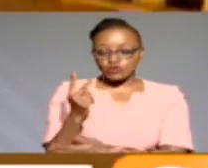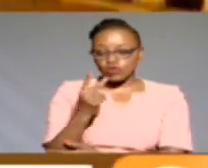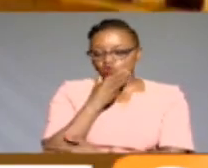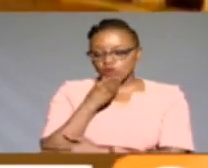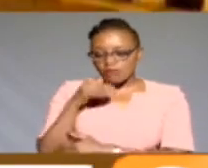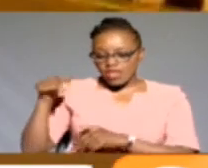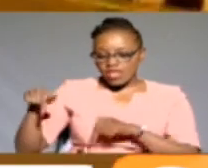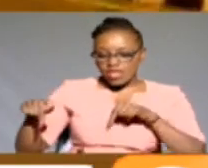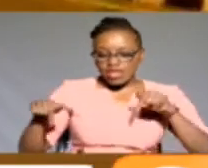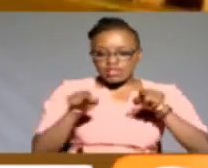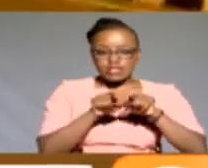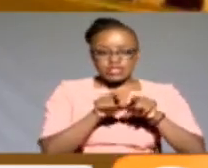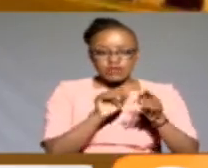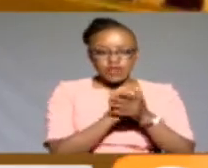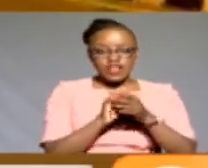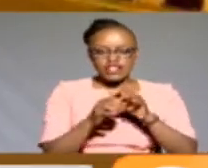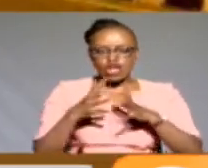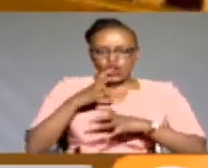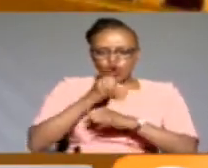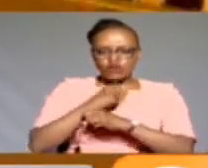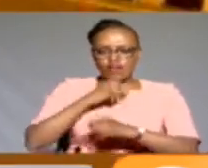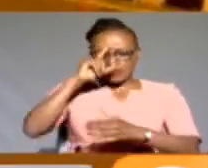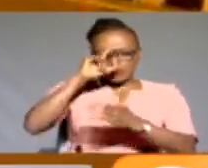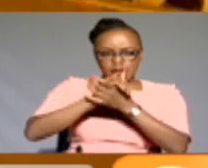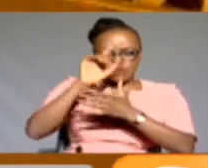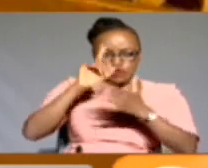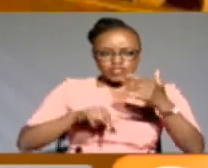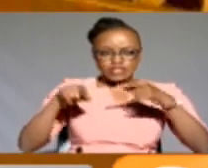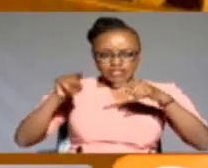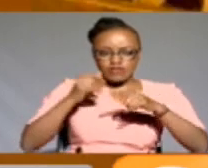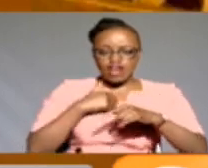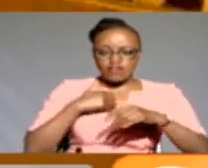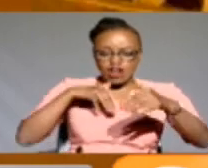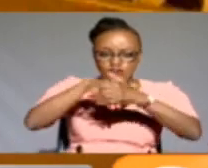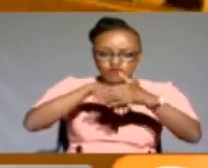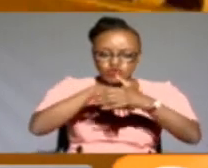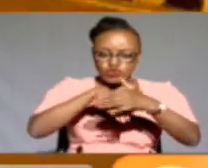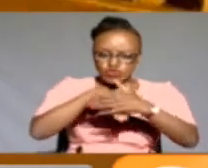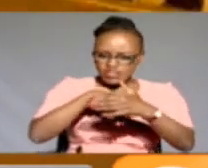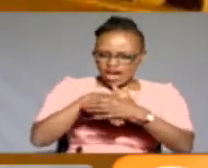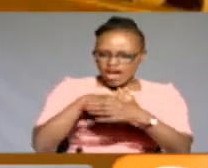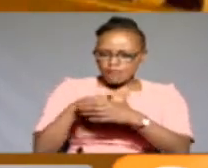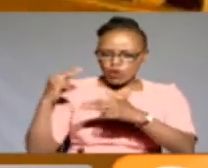standing next to me, they're all brimming with confidence because they believe that they have that football pedigree.